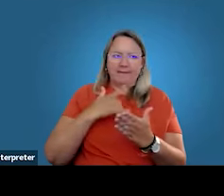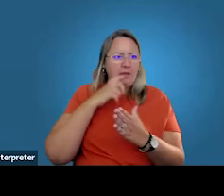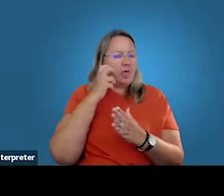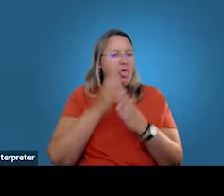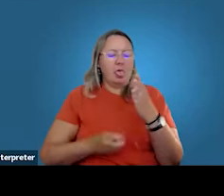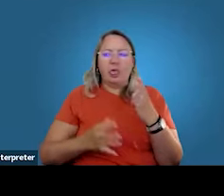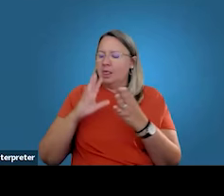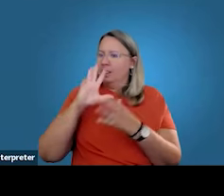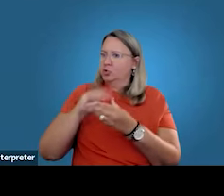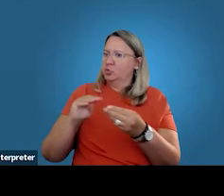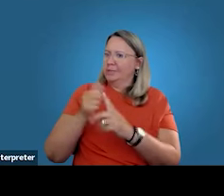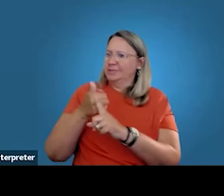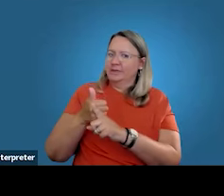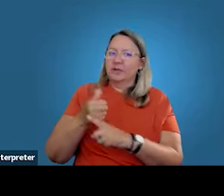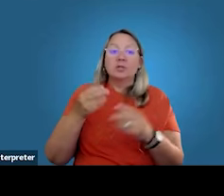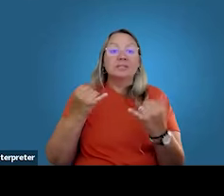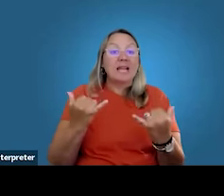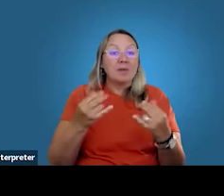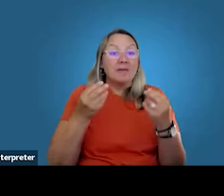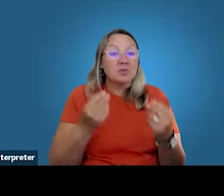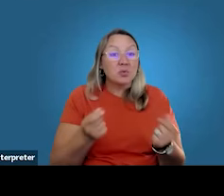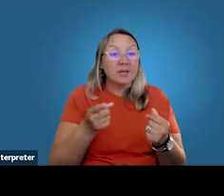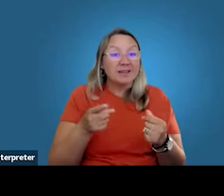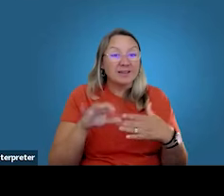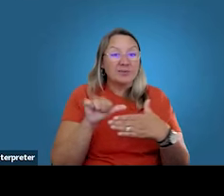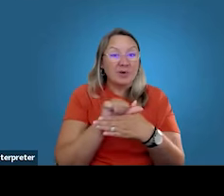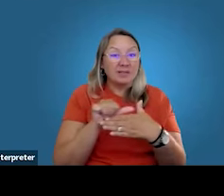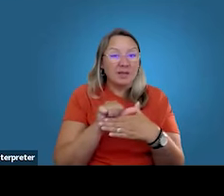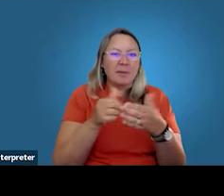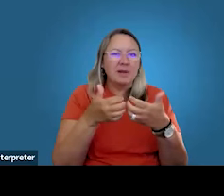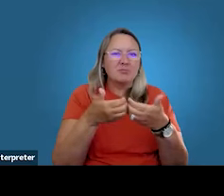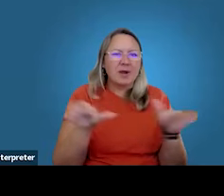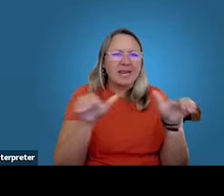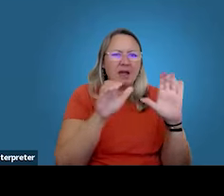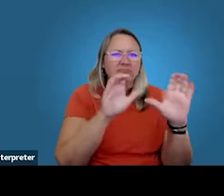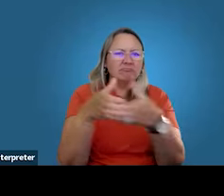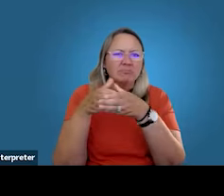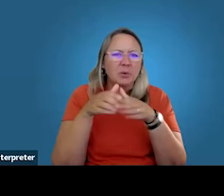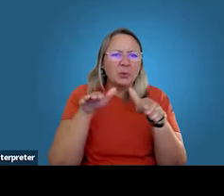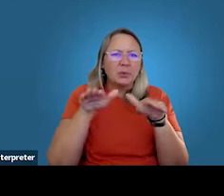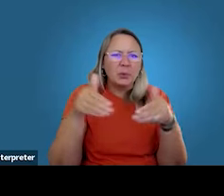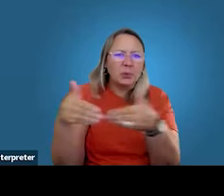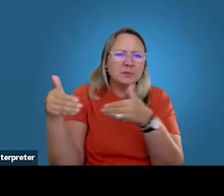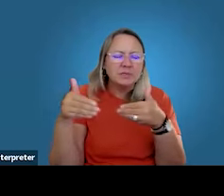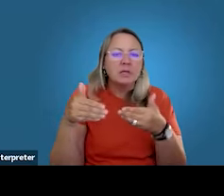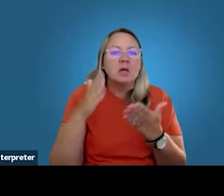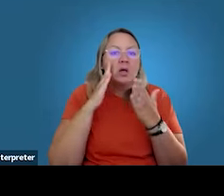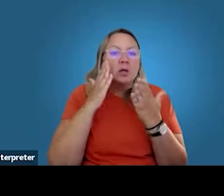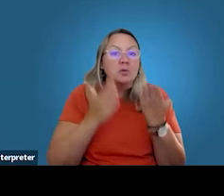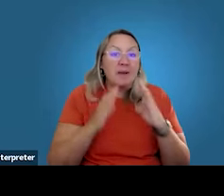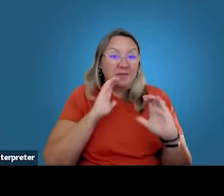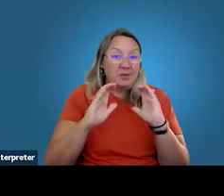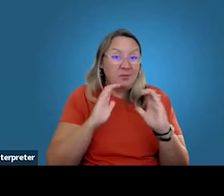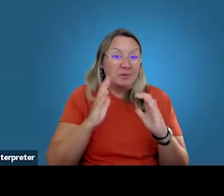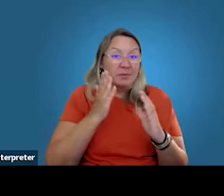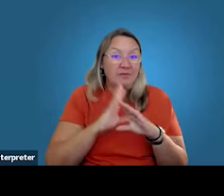storytelling. So we're going to have a quick exercise and just split you guys into breakout rooms in a second. So hopefully you may have got our communication